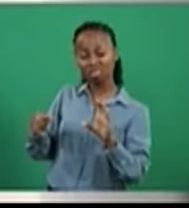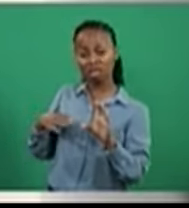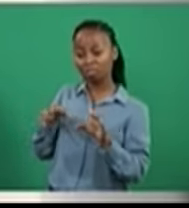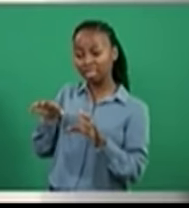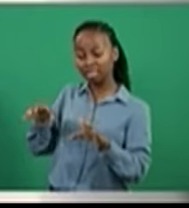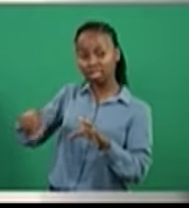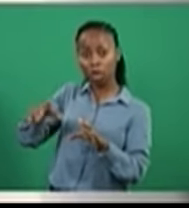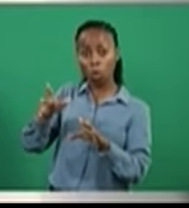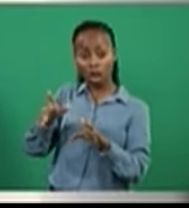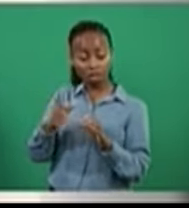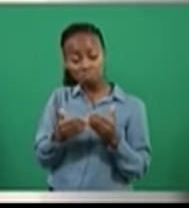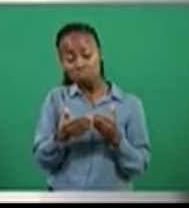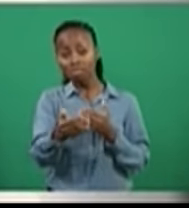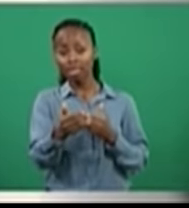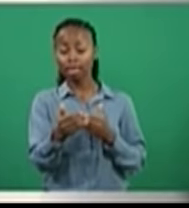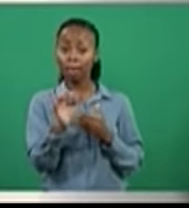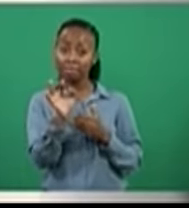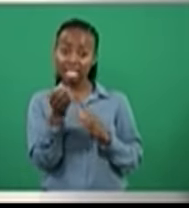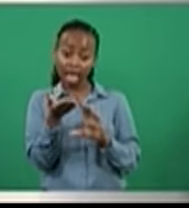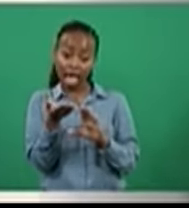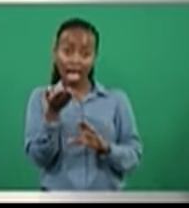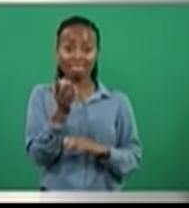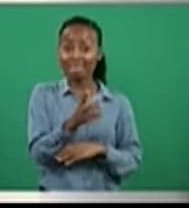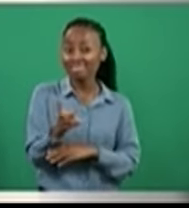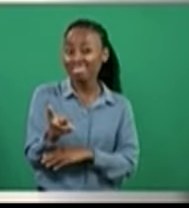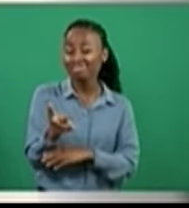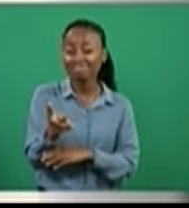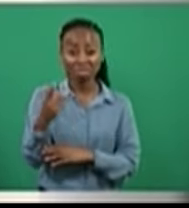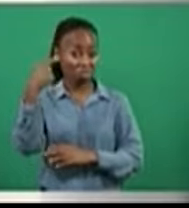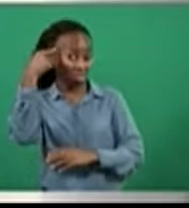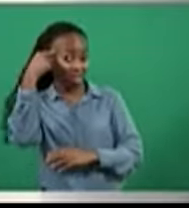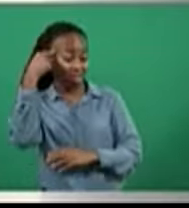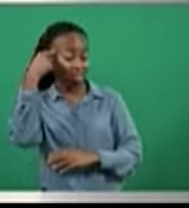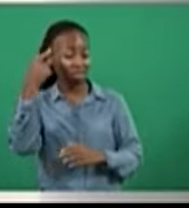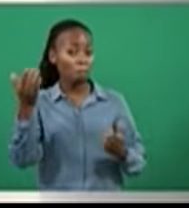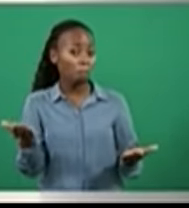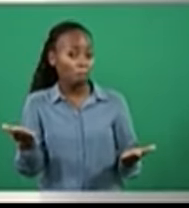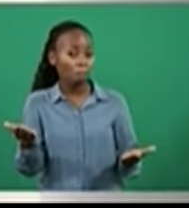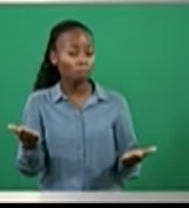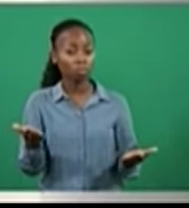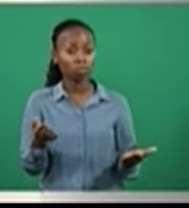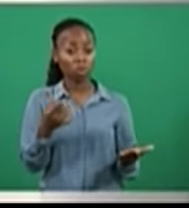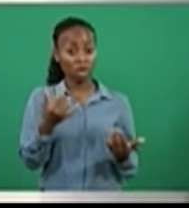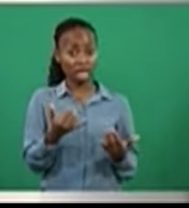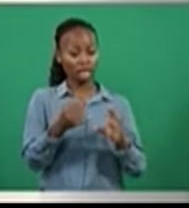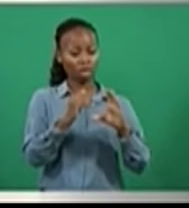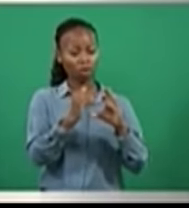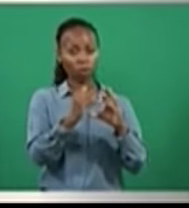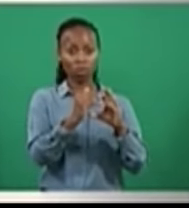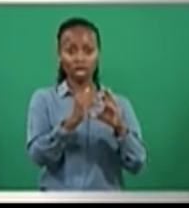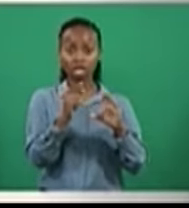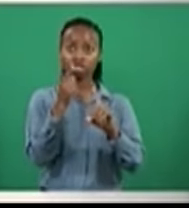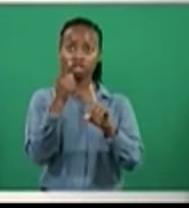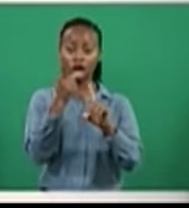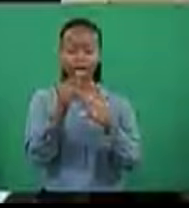an additional hike? Or how do you interpret the fact that the inflation expectations are still above your